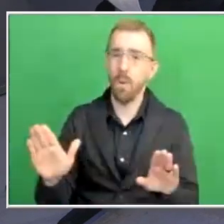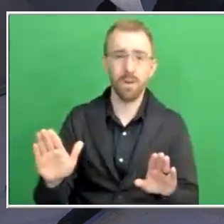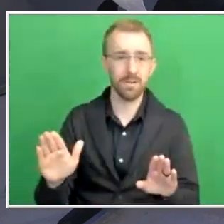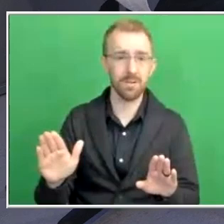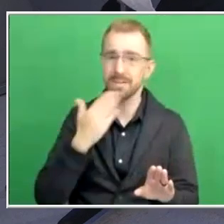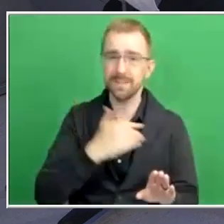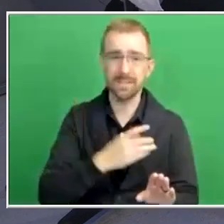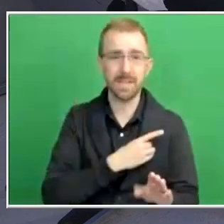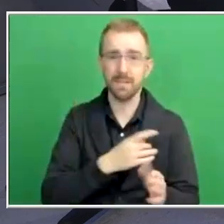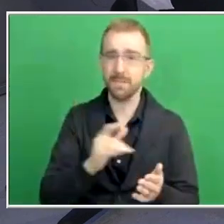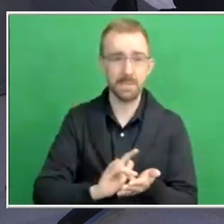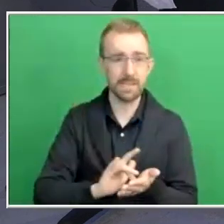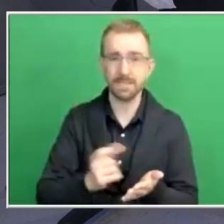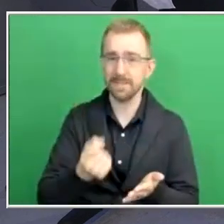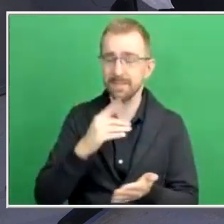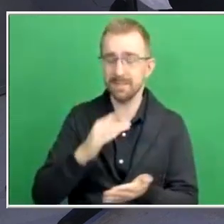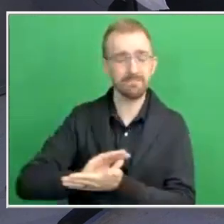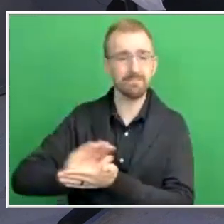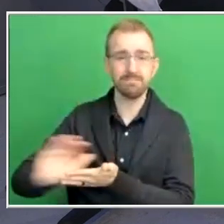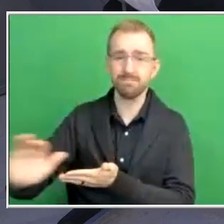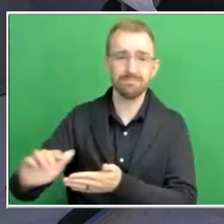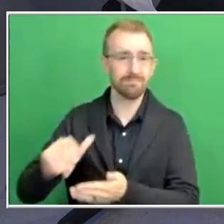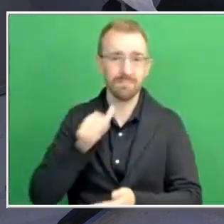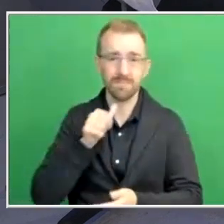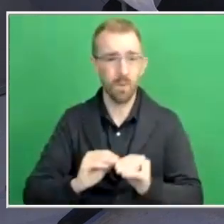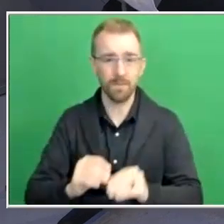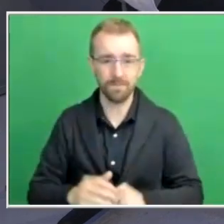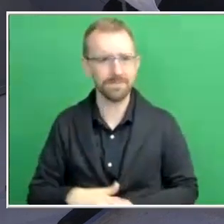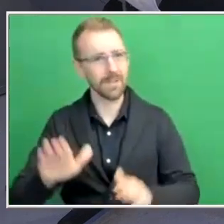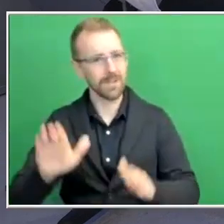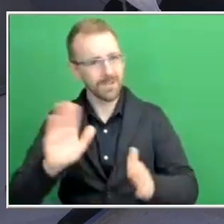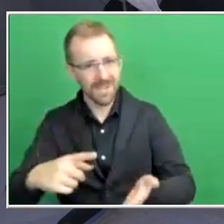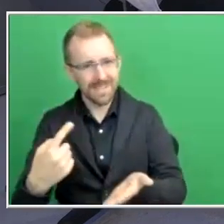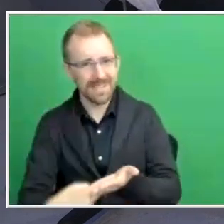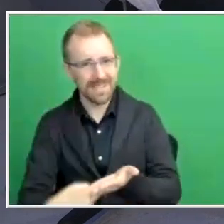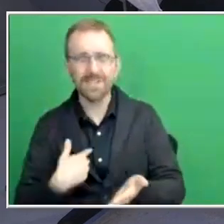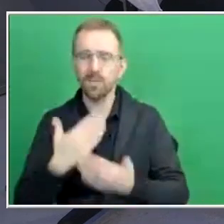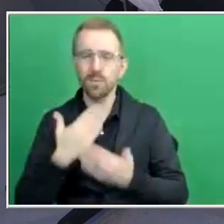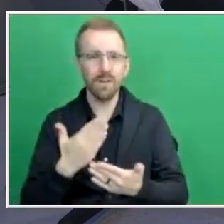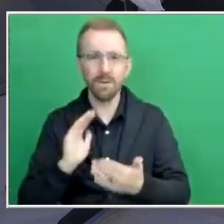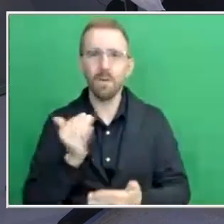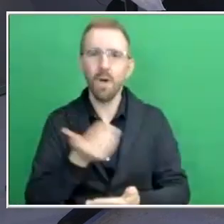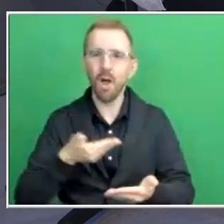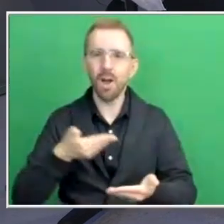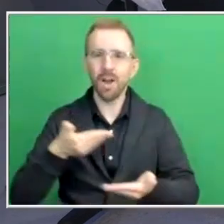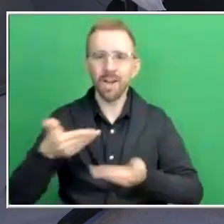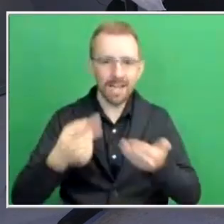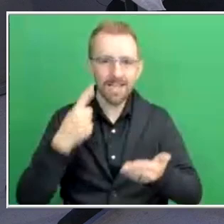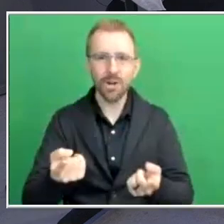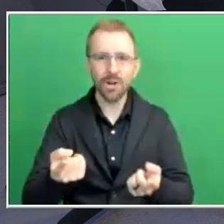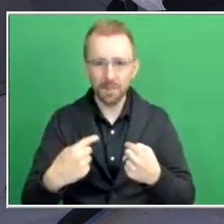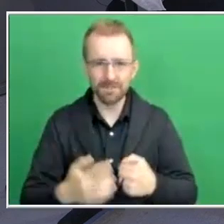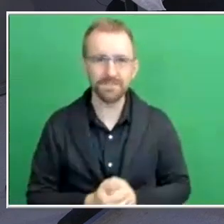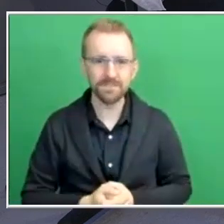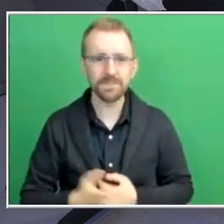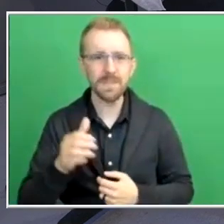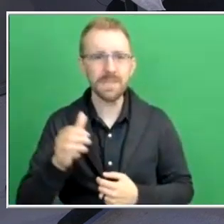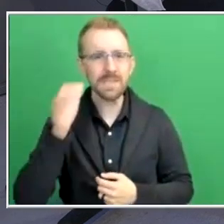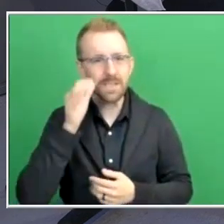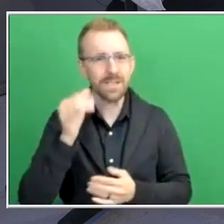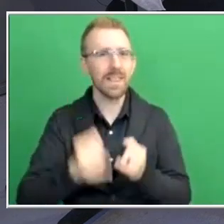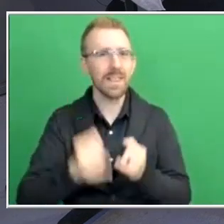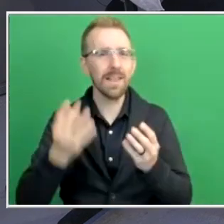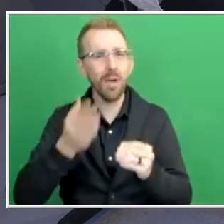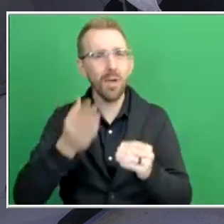That's awesome. Well, this has been a great discussion. I'm grateful to our guests for being here. I want to hear some final thoughts before we